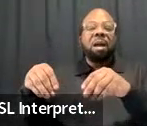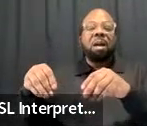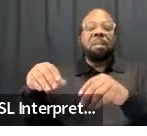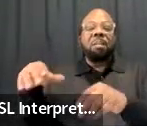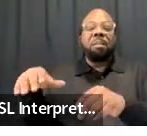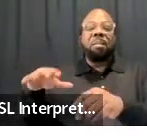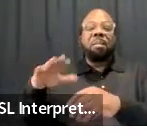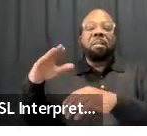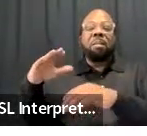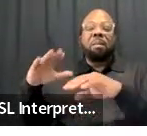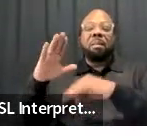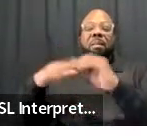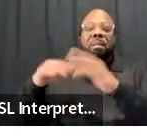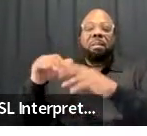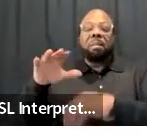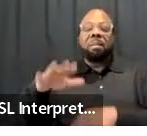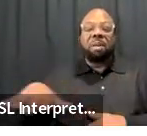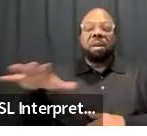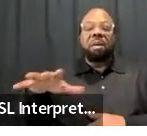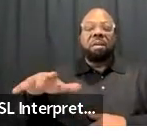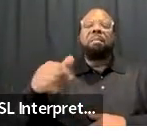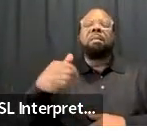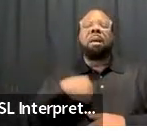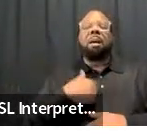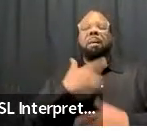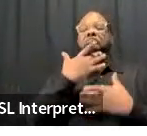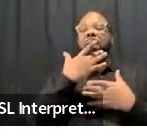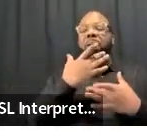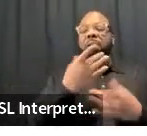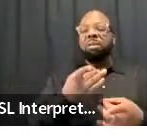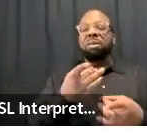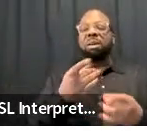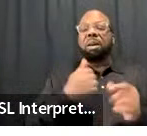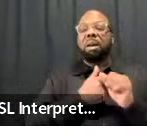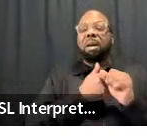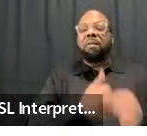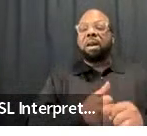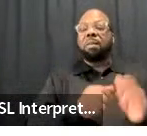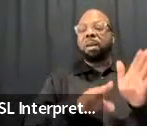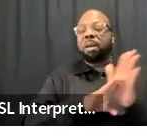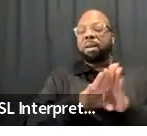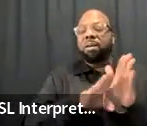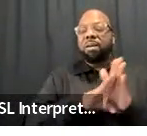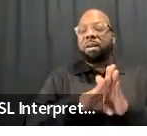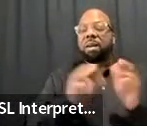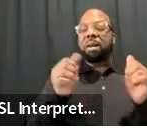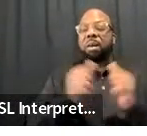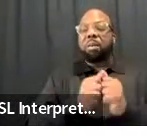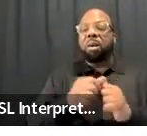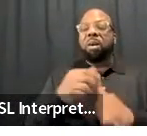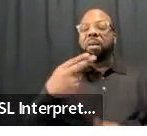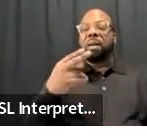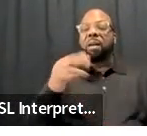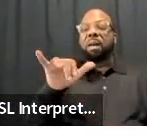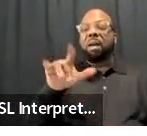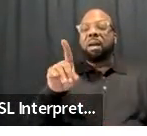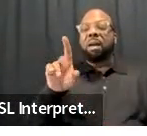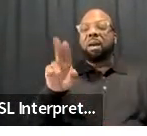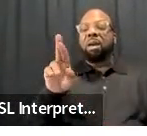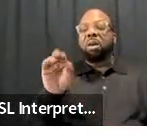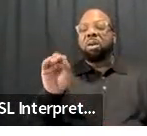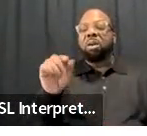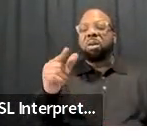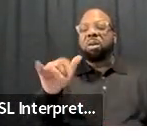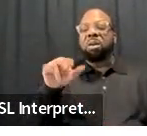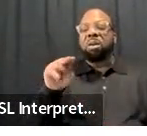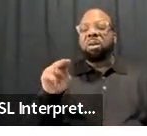Absolutely. I've personally been very interested in following developments in hydrogen fuels for vehicles, which I think is what